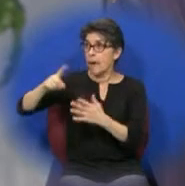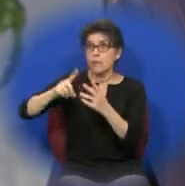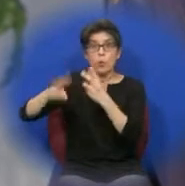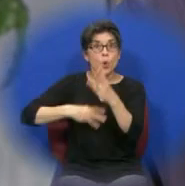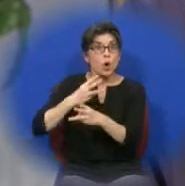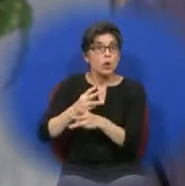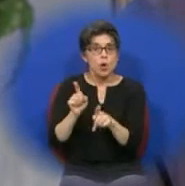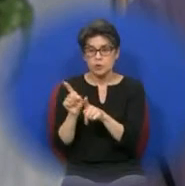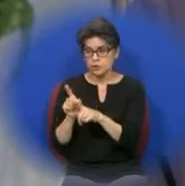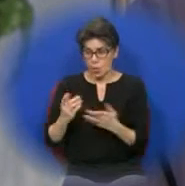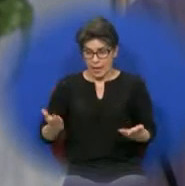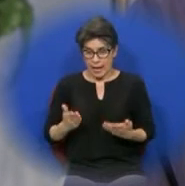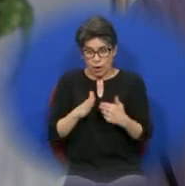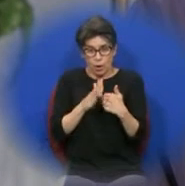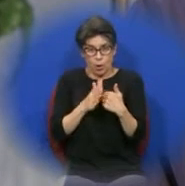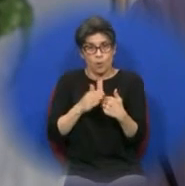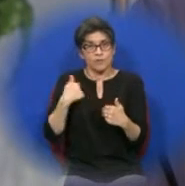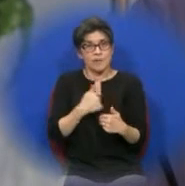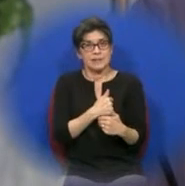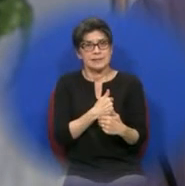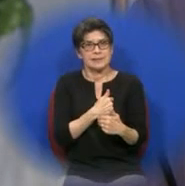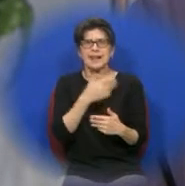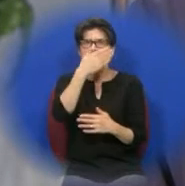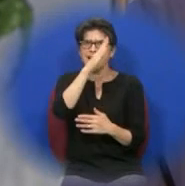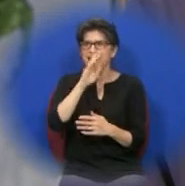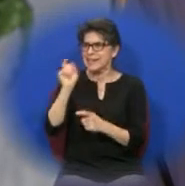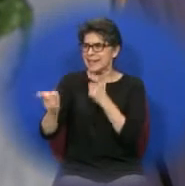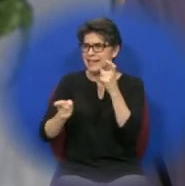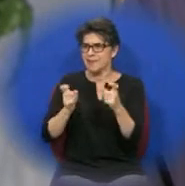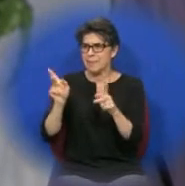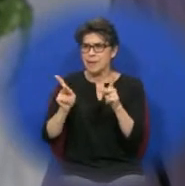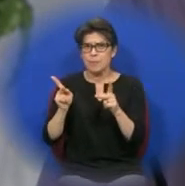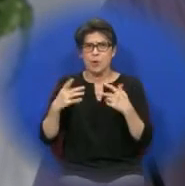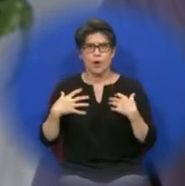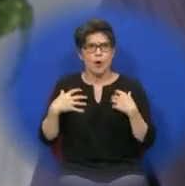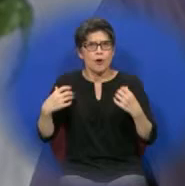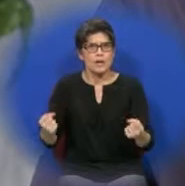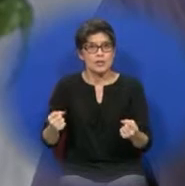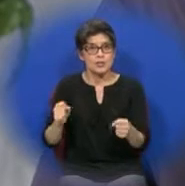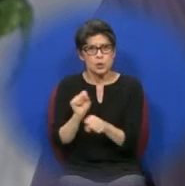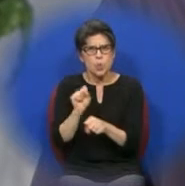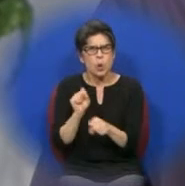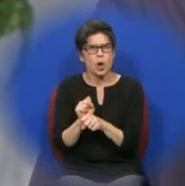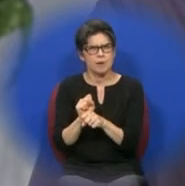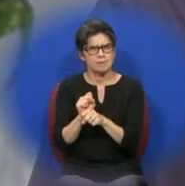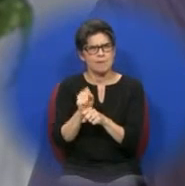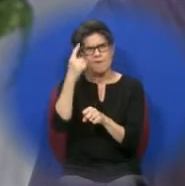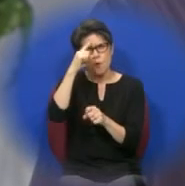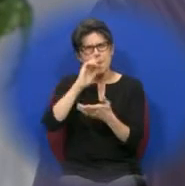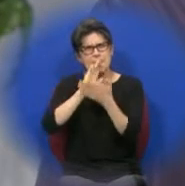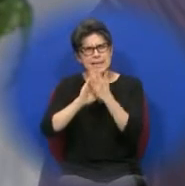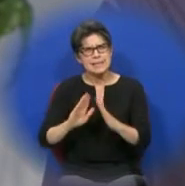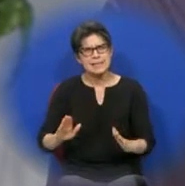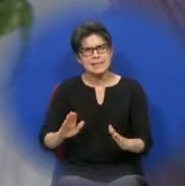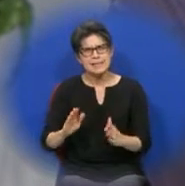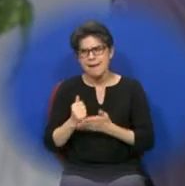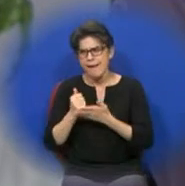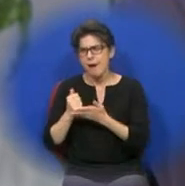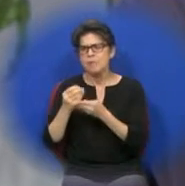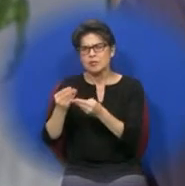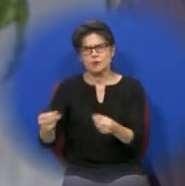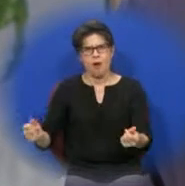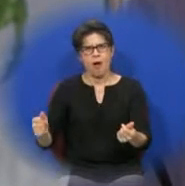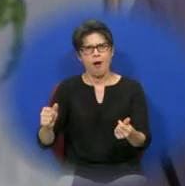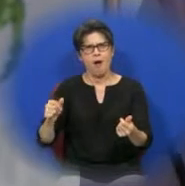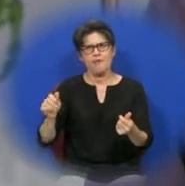may God give the grace of courage to all who work for peace, seeking new opportunities to resolve differences. We pray to the